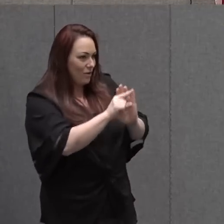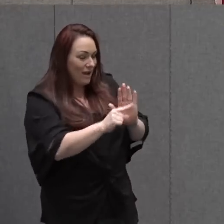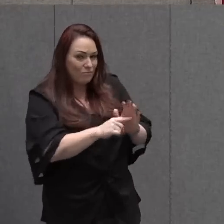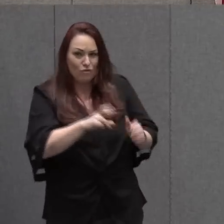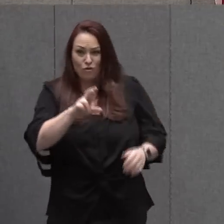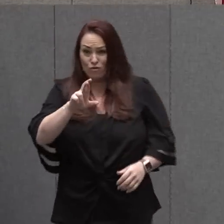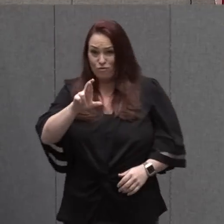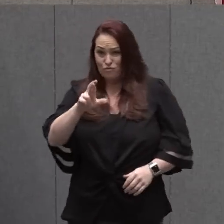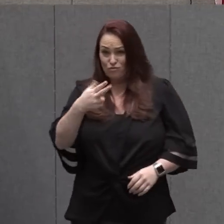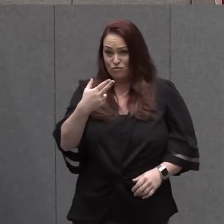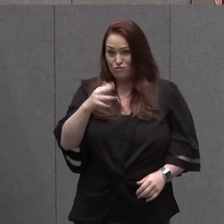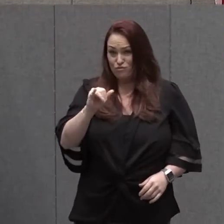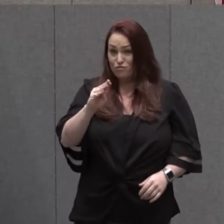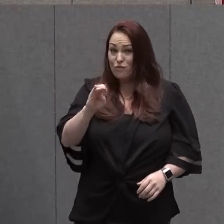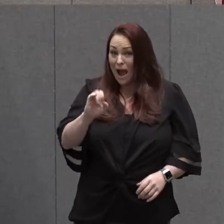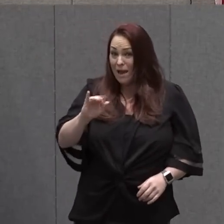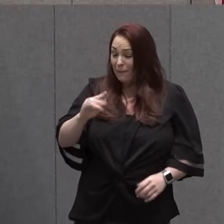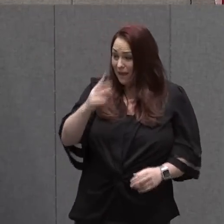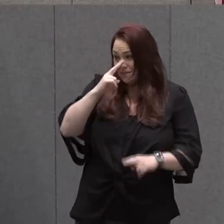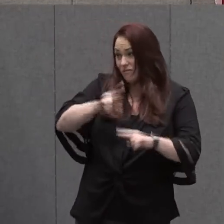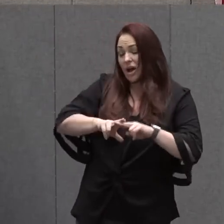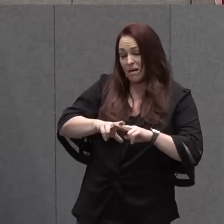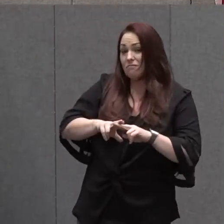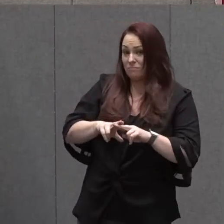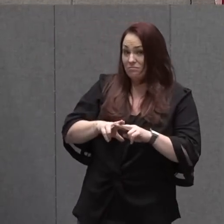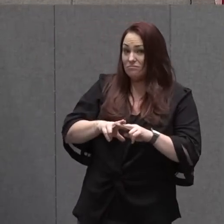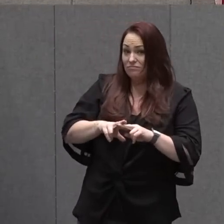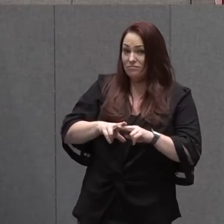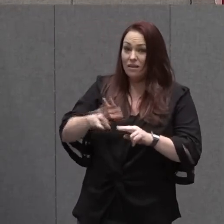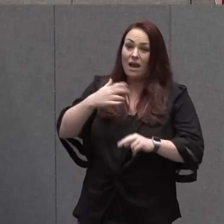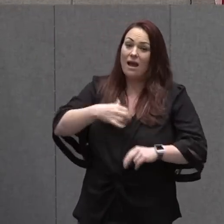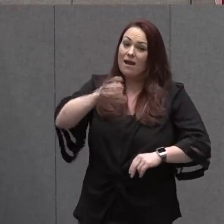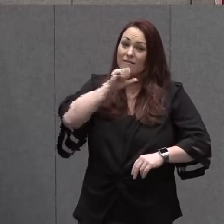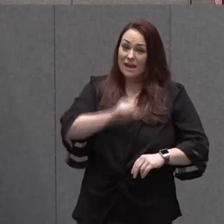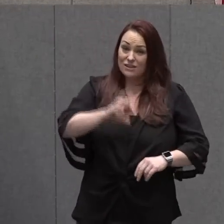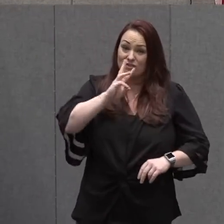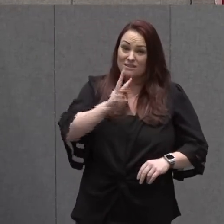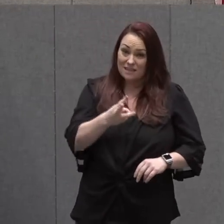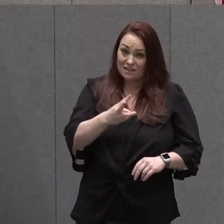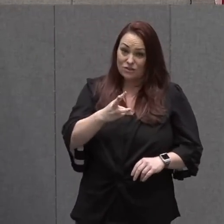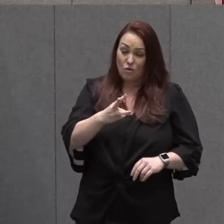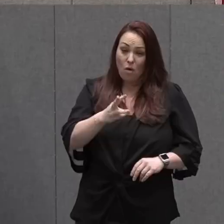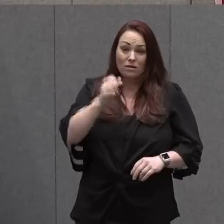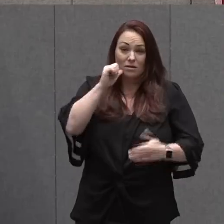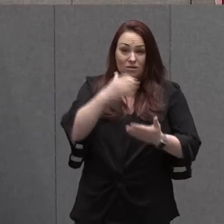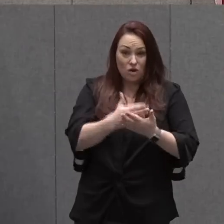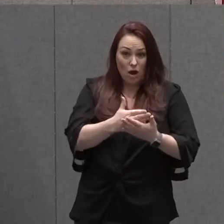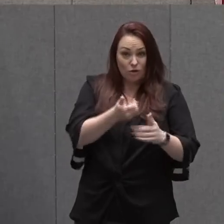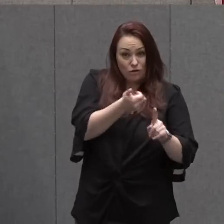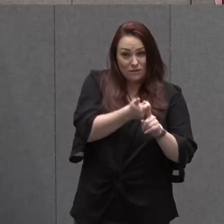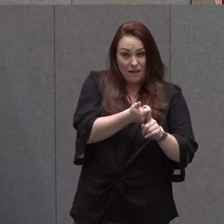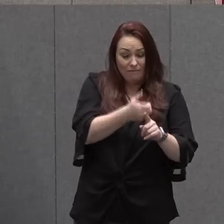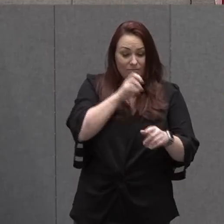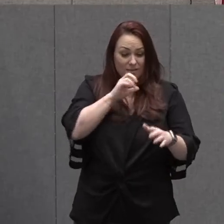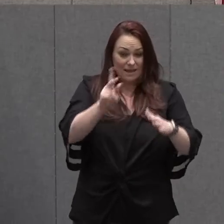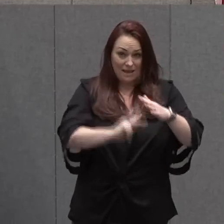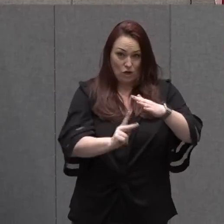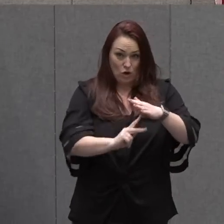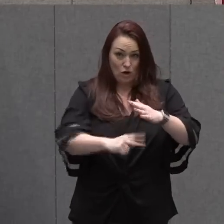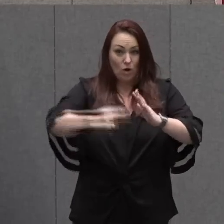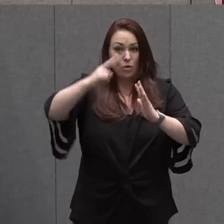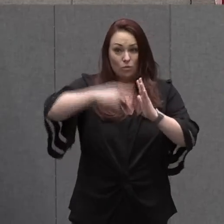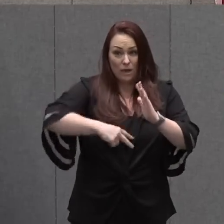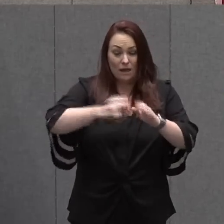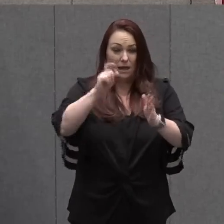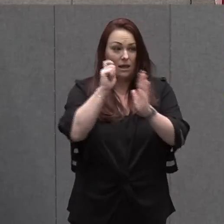fun? Okay, I have a 6-year-old daughter who's in kindergarten, and she was reading a